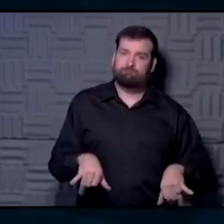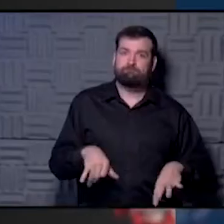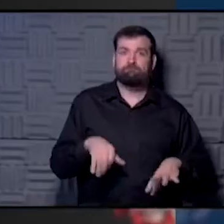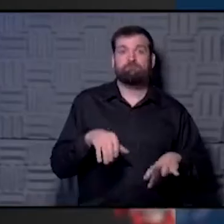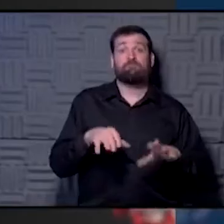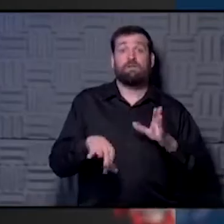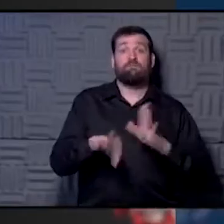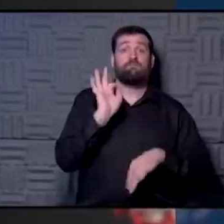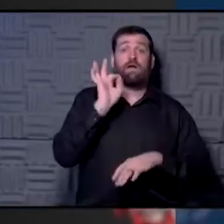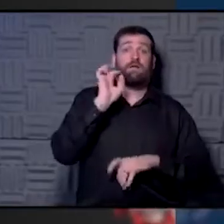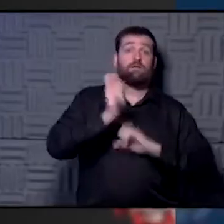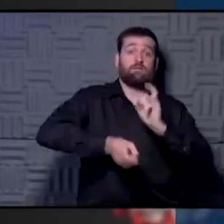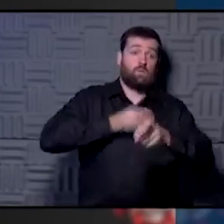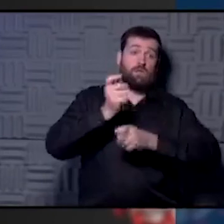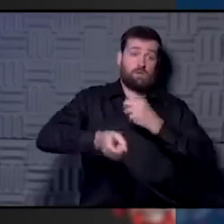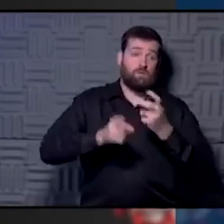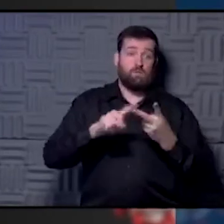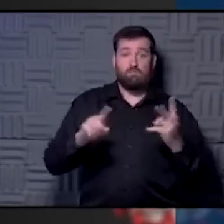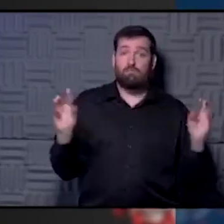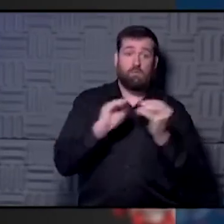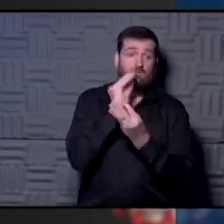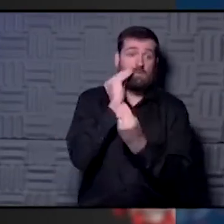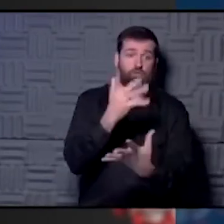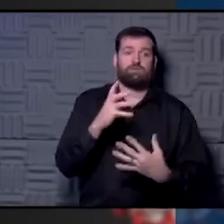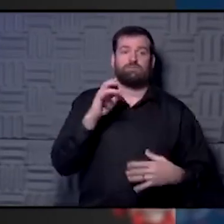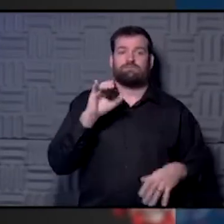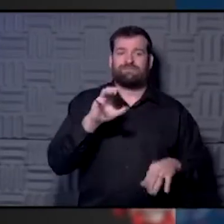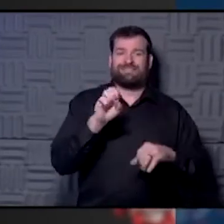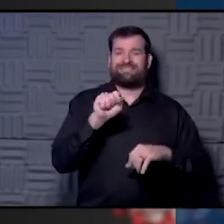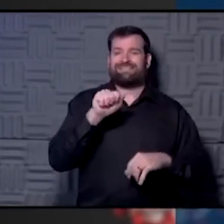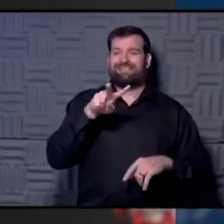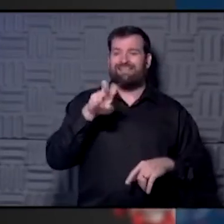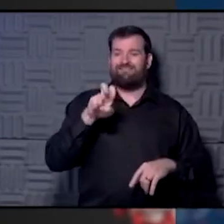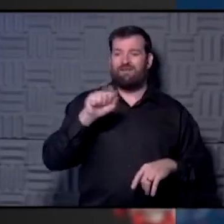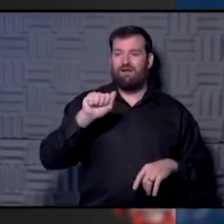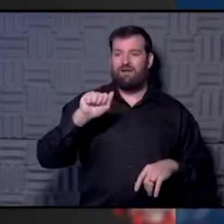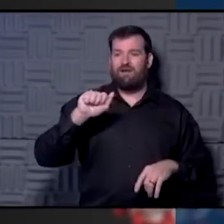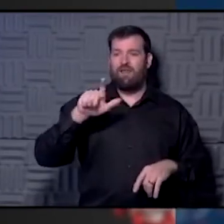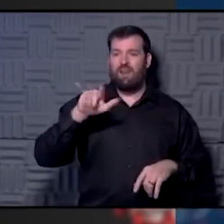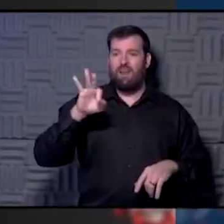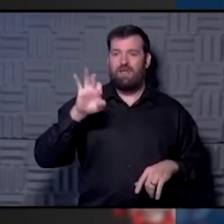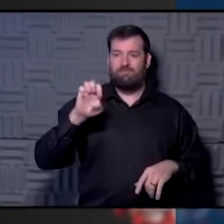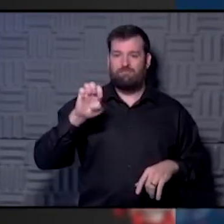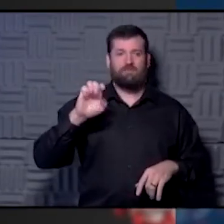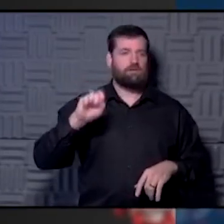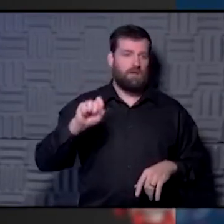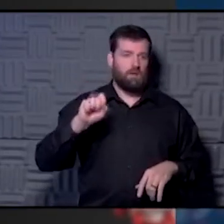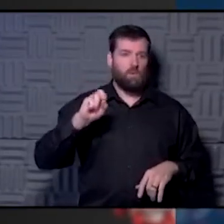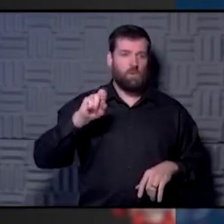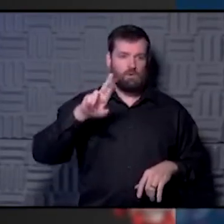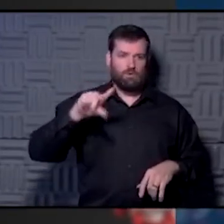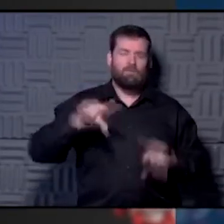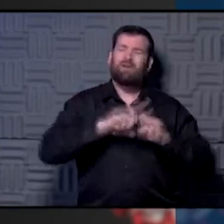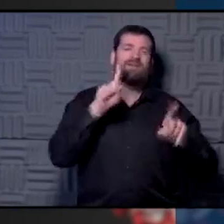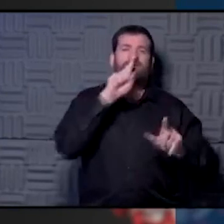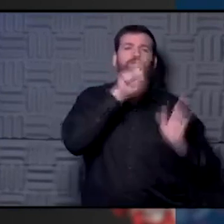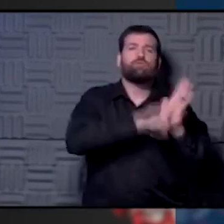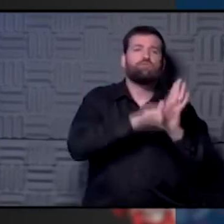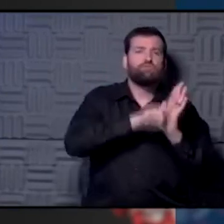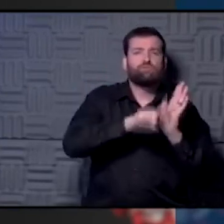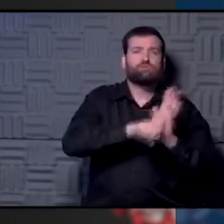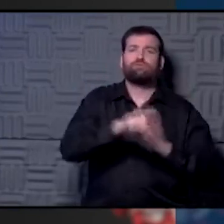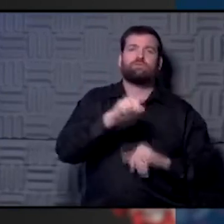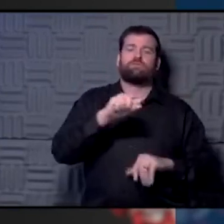find a drive near you or to learn more, go to that savealife.org. I think I got the right website, but if you just Google the Community Blood Center, you're going to find